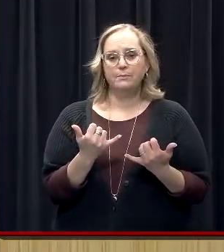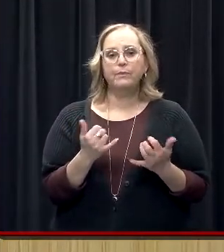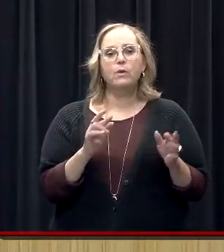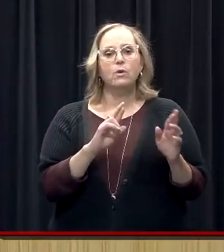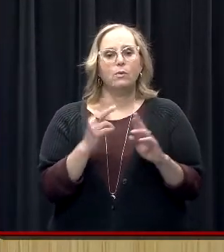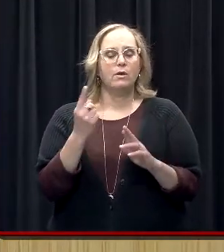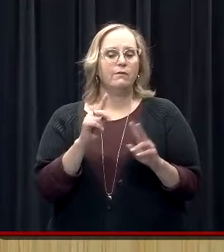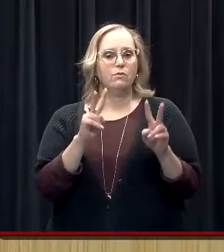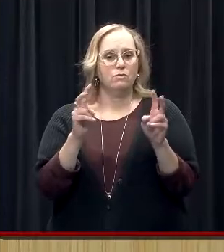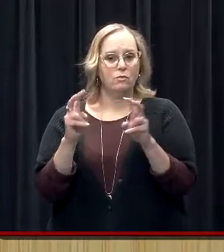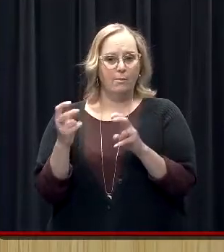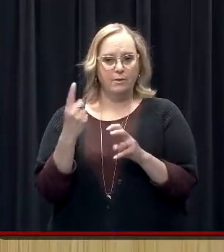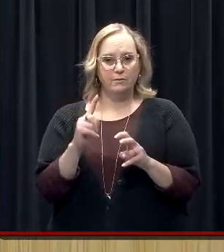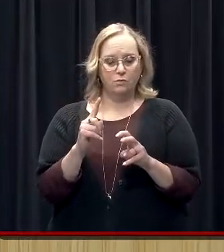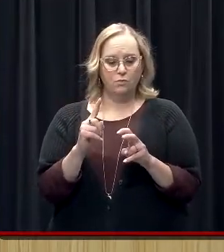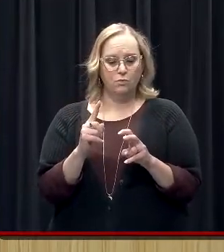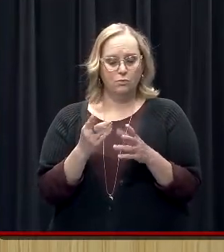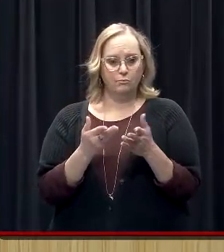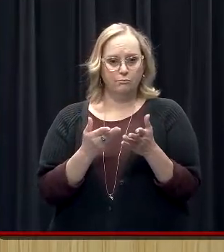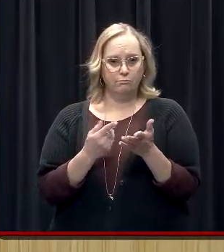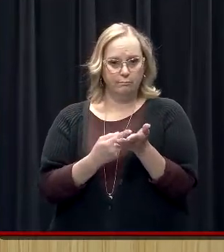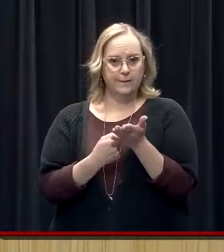discussion.